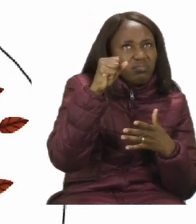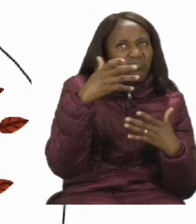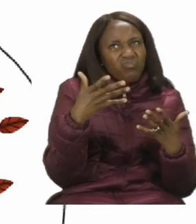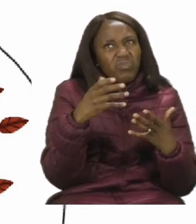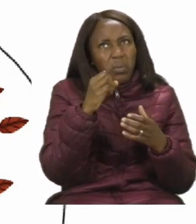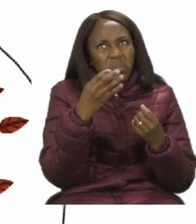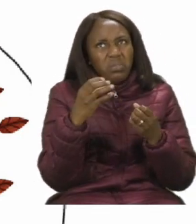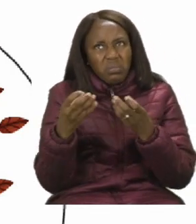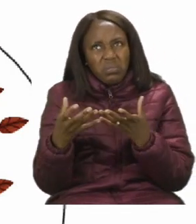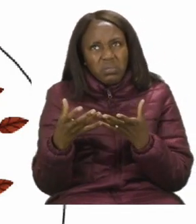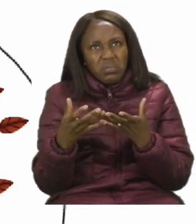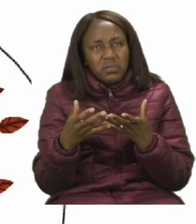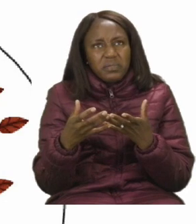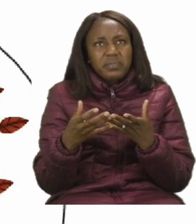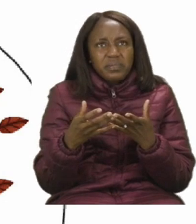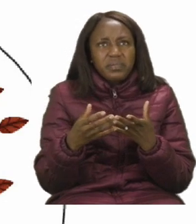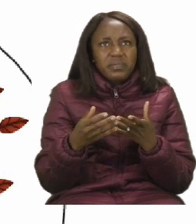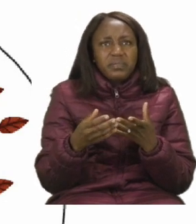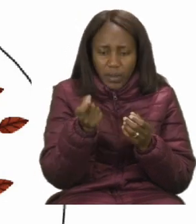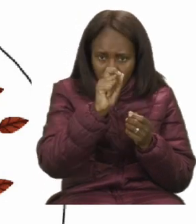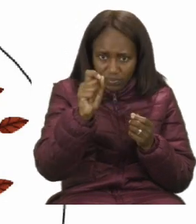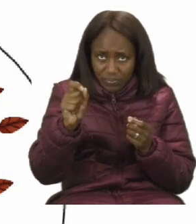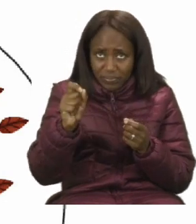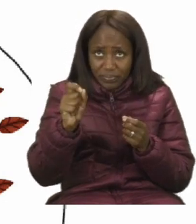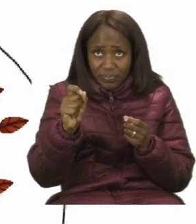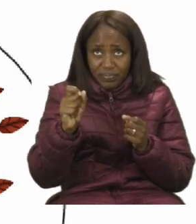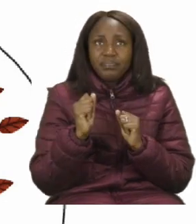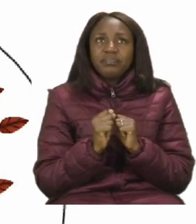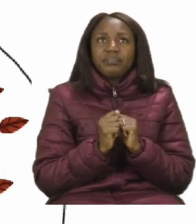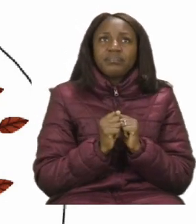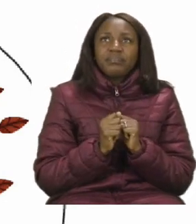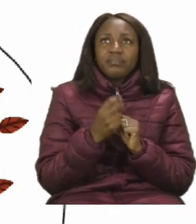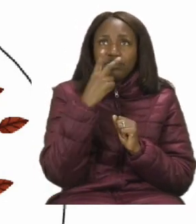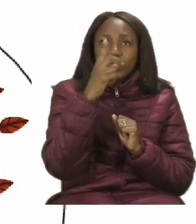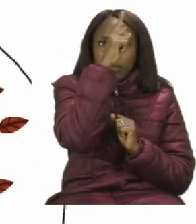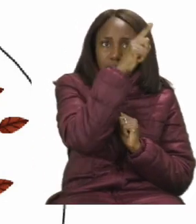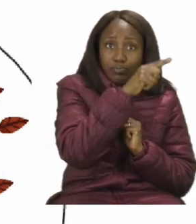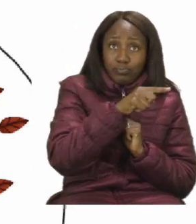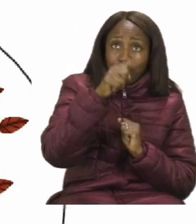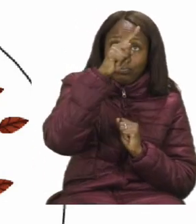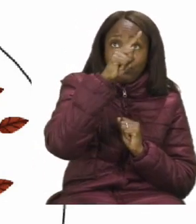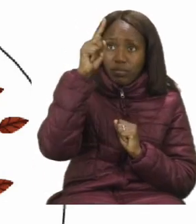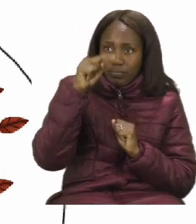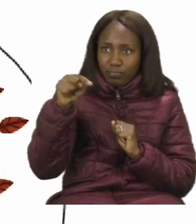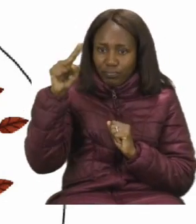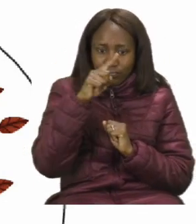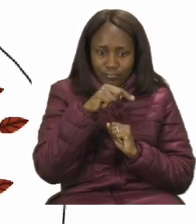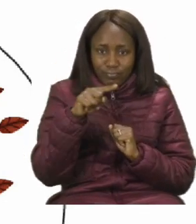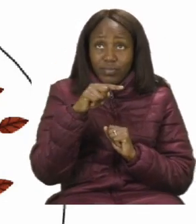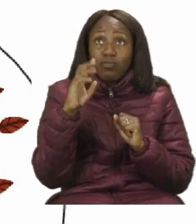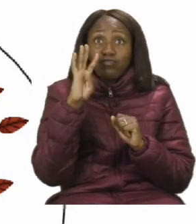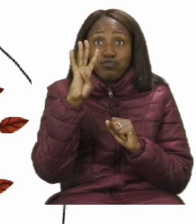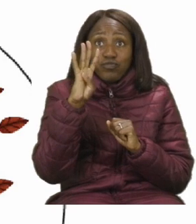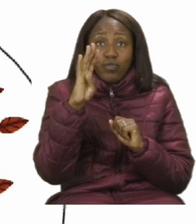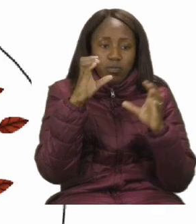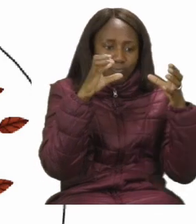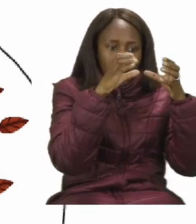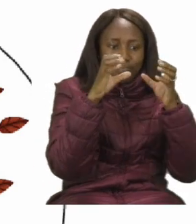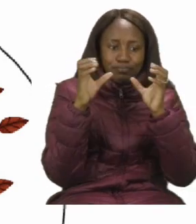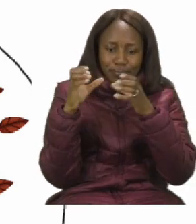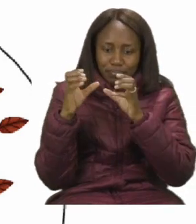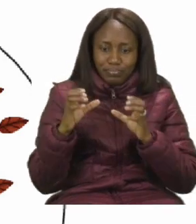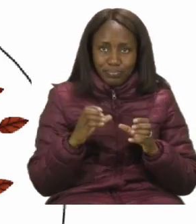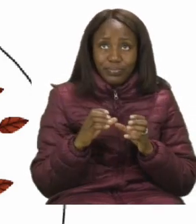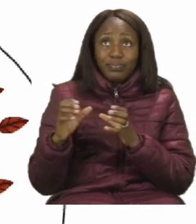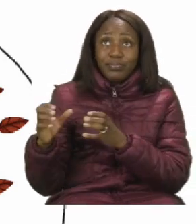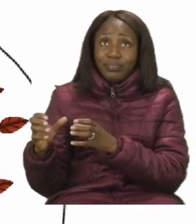a few shapes with a lot of different pictures in them. Okay, you can see there are